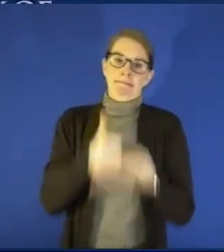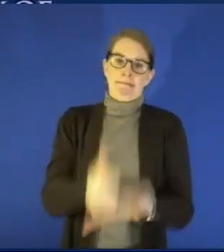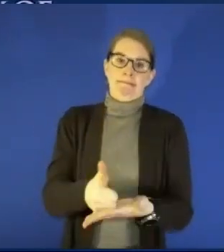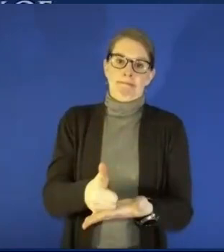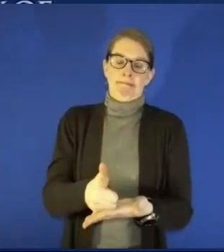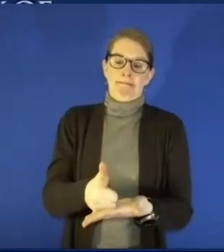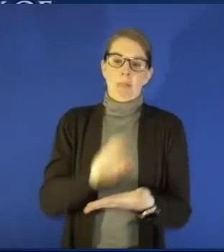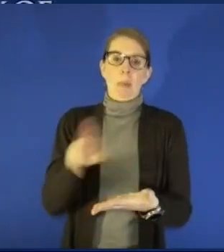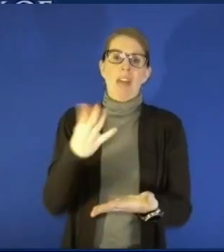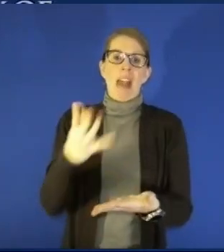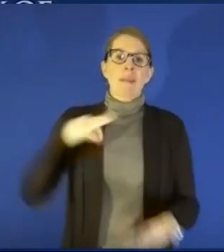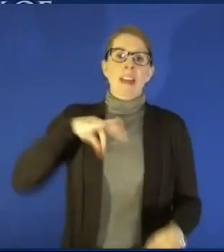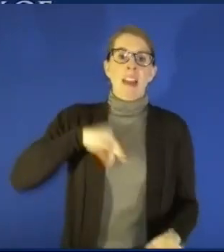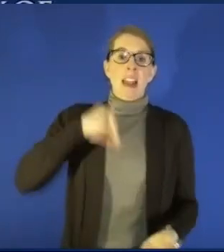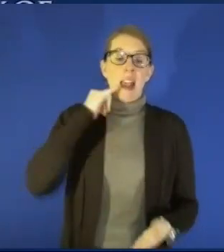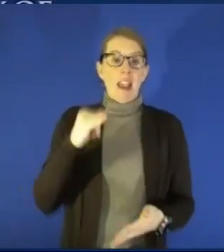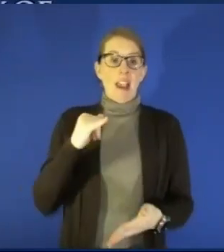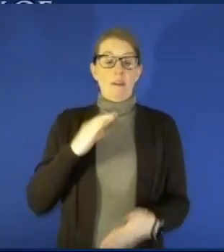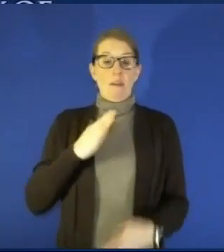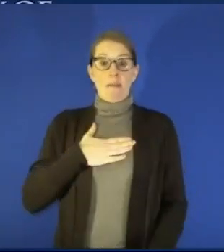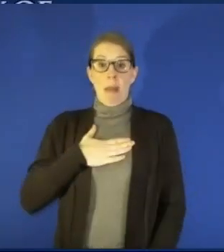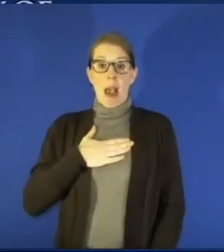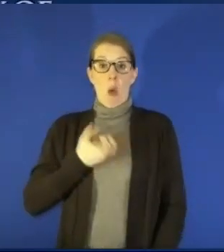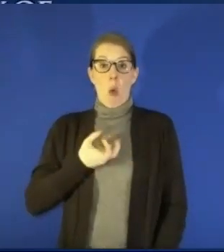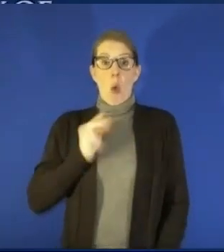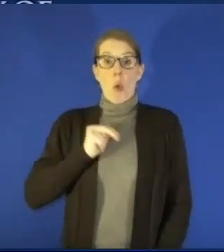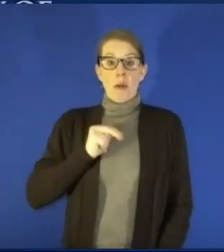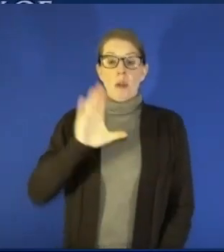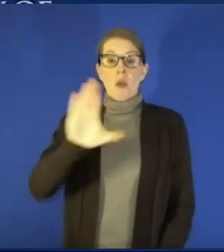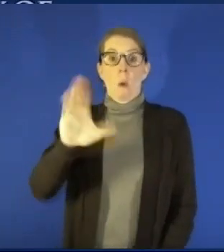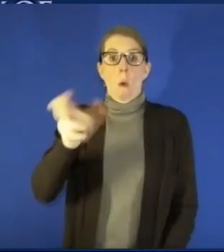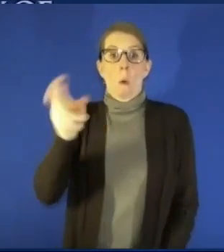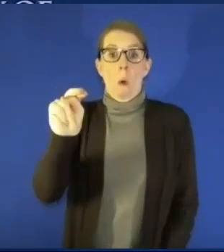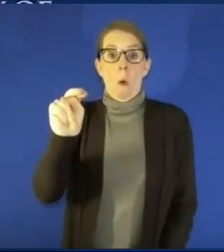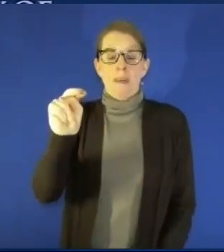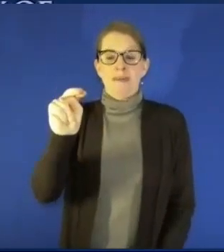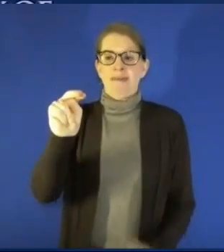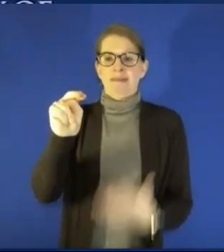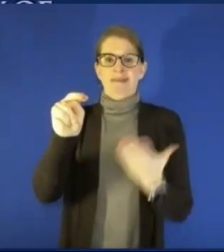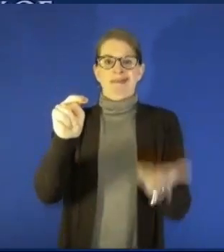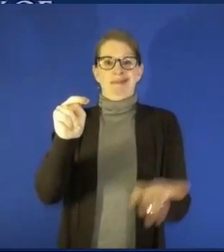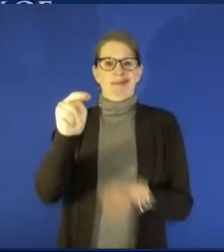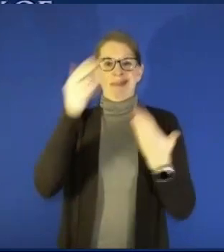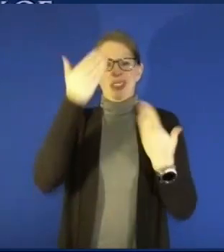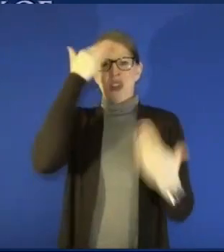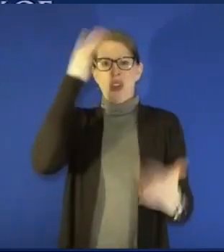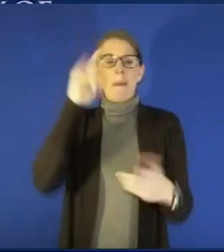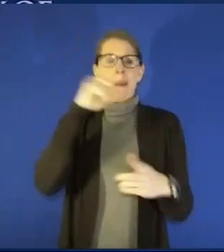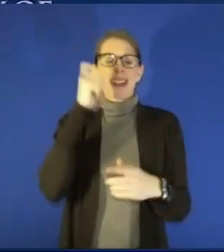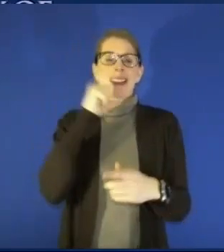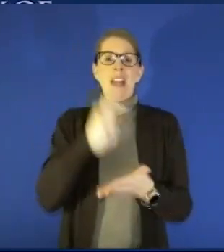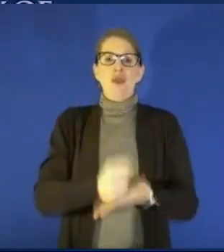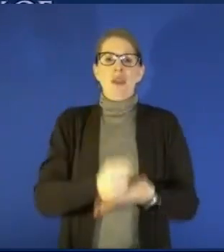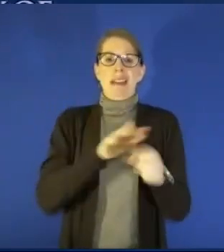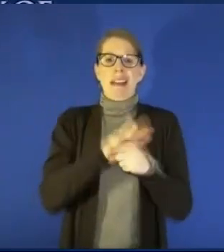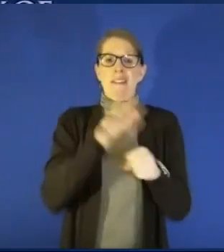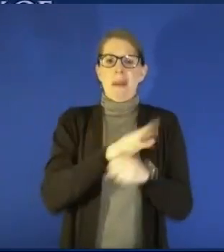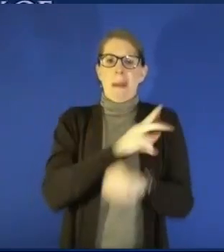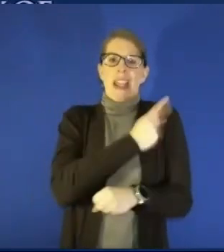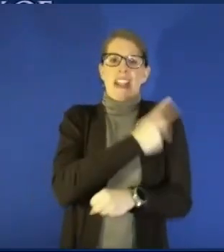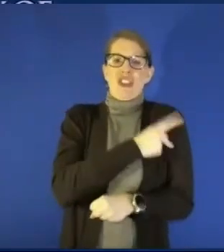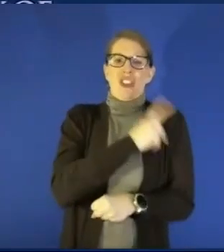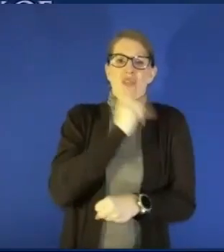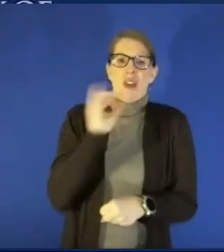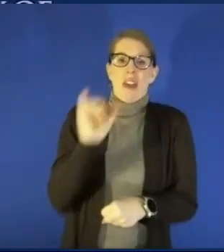If we each do it on our own, we won't know the end. We won't know that because we don't treat enough patients to really know that. But when we